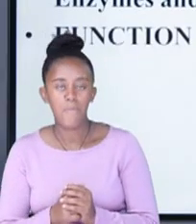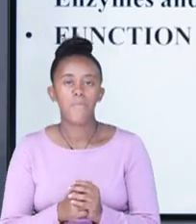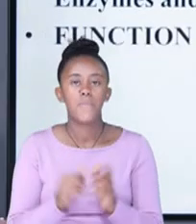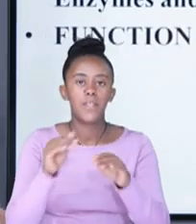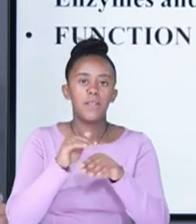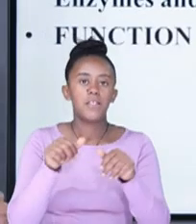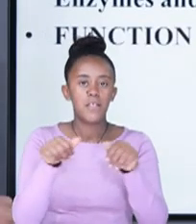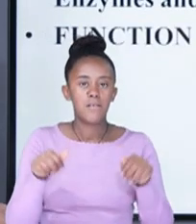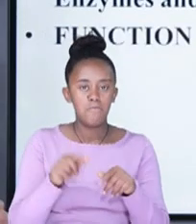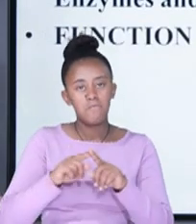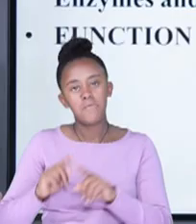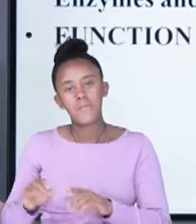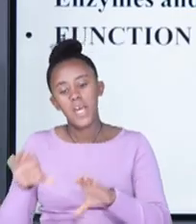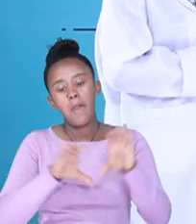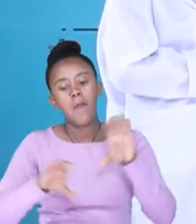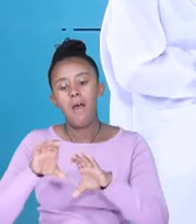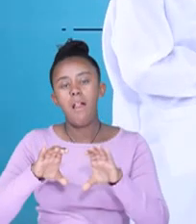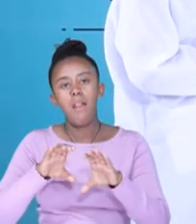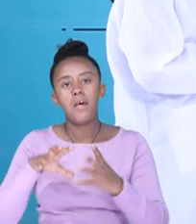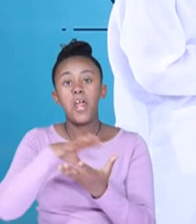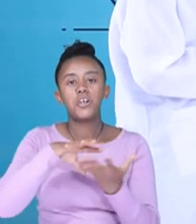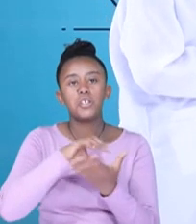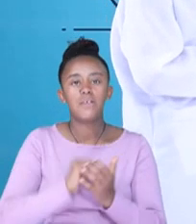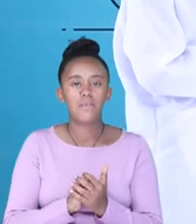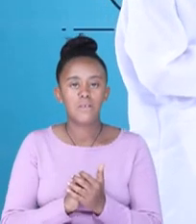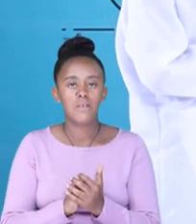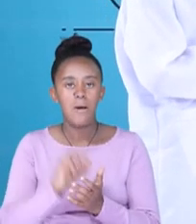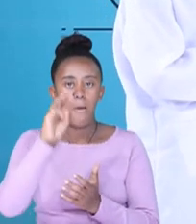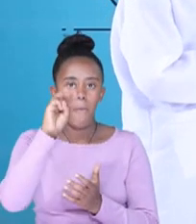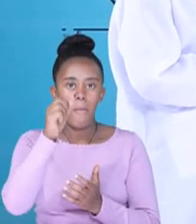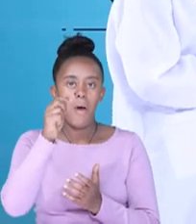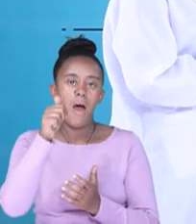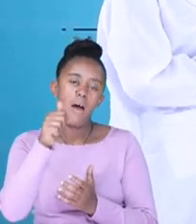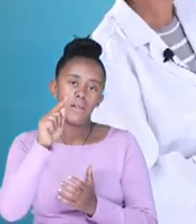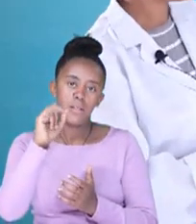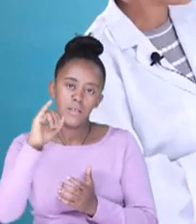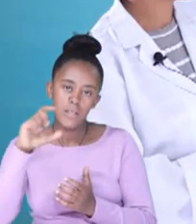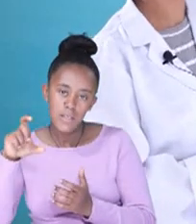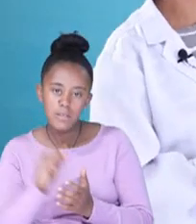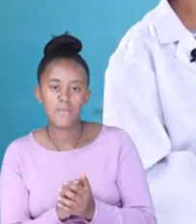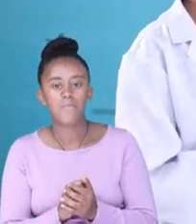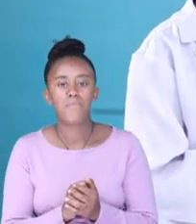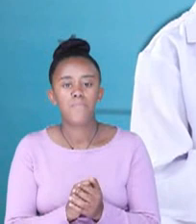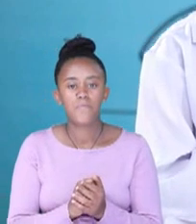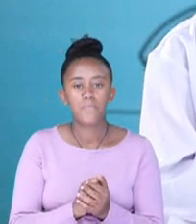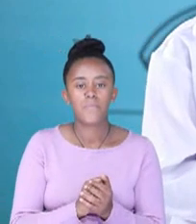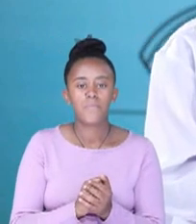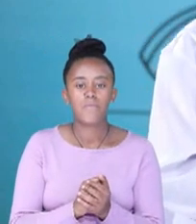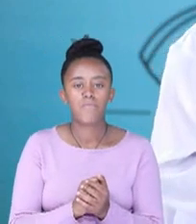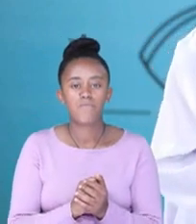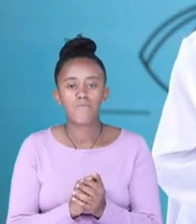site for different chemical reaction. The matrix, in addition to this, has